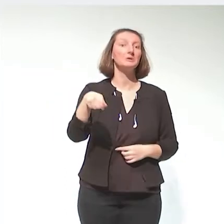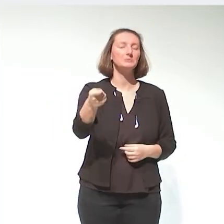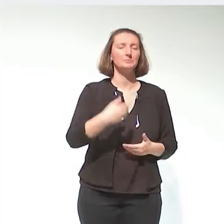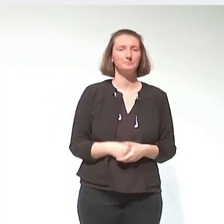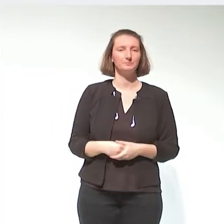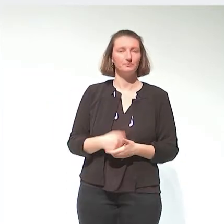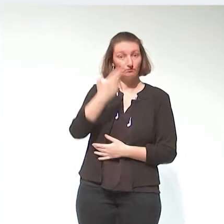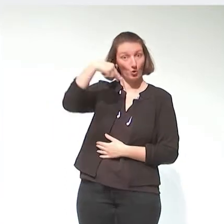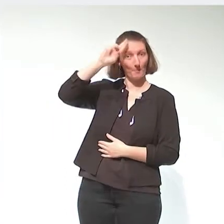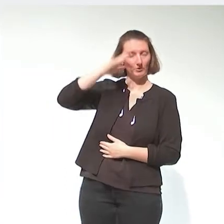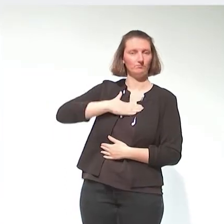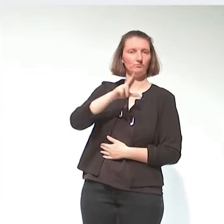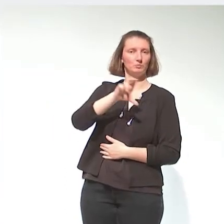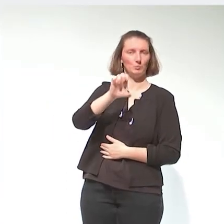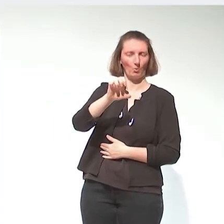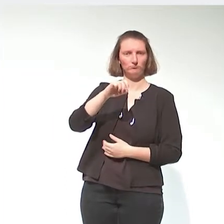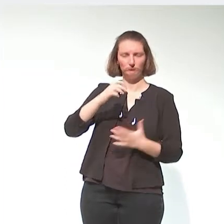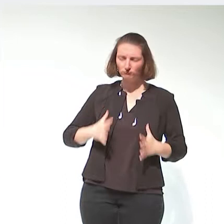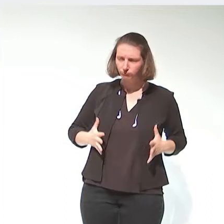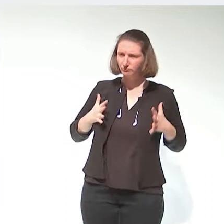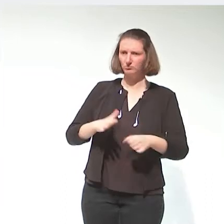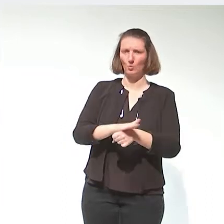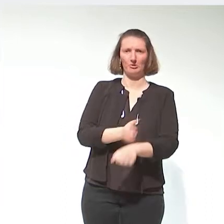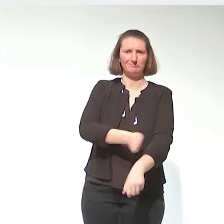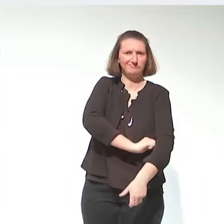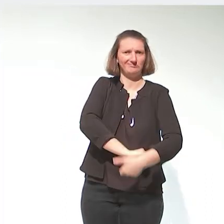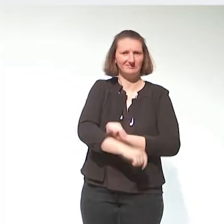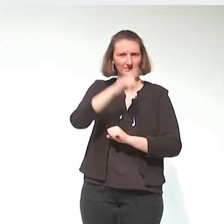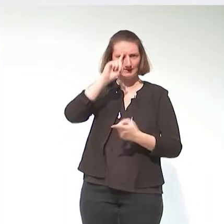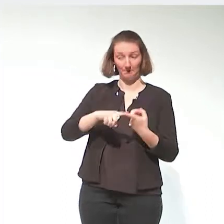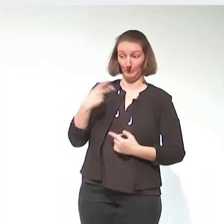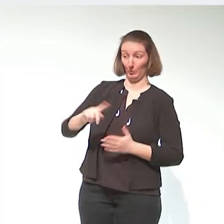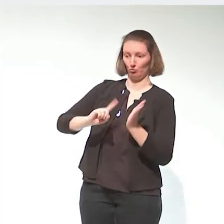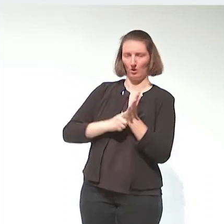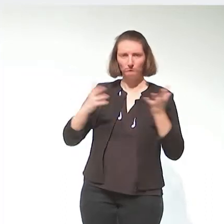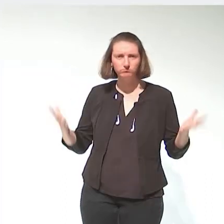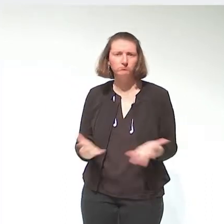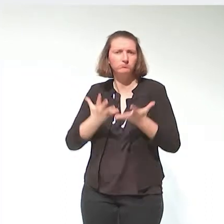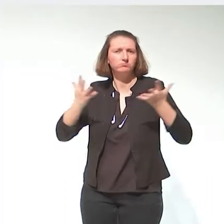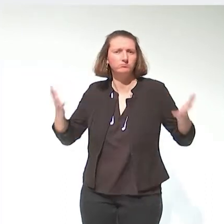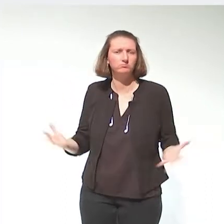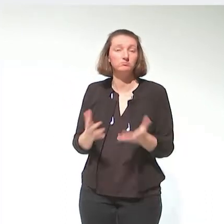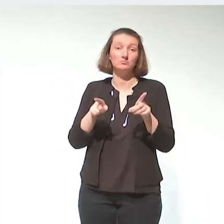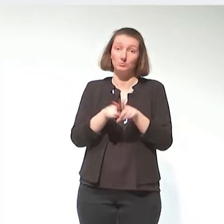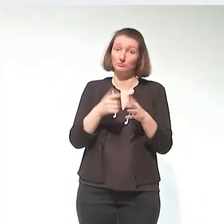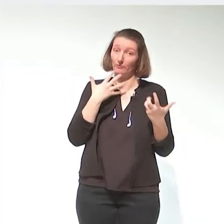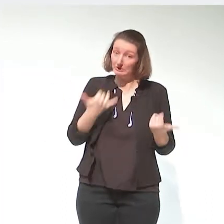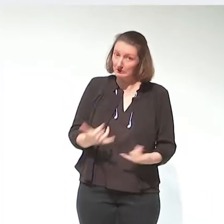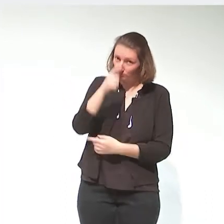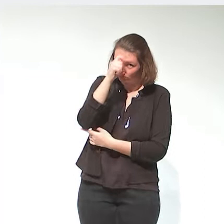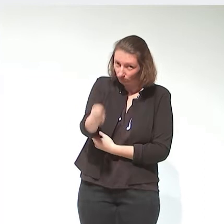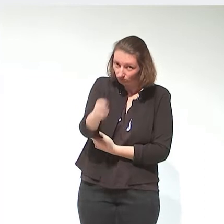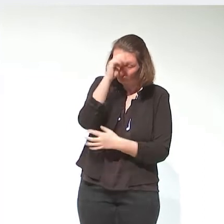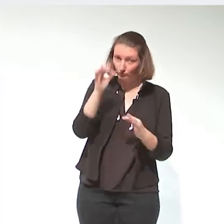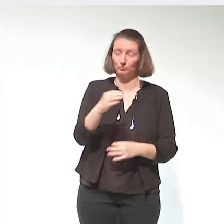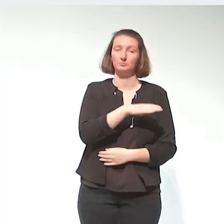The European Union is fully committed to promoting the rights of persons with disabilities, and would like to